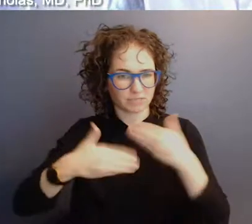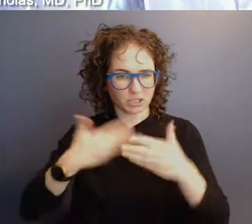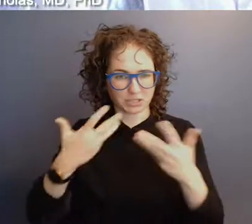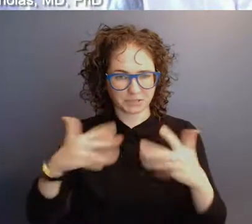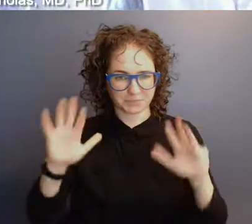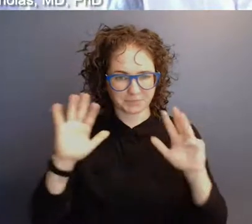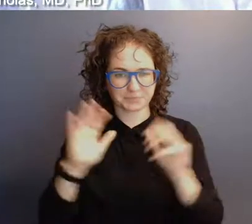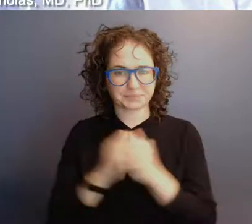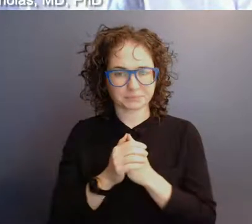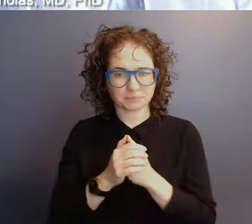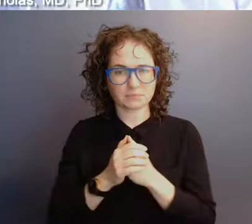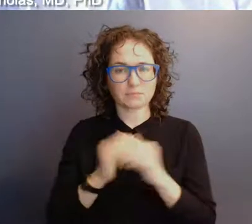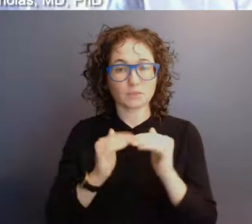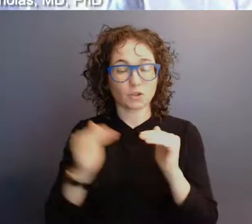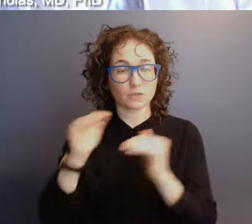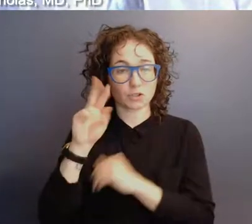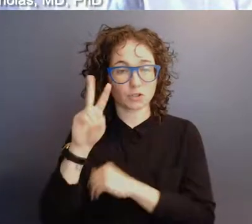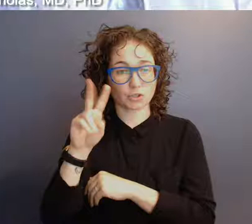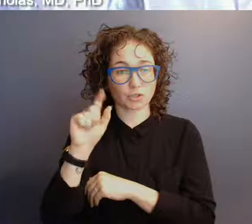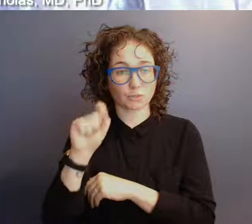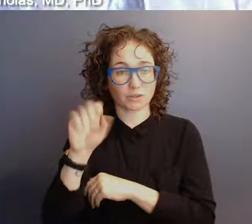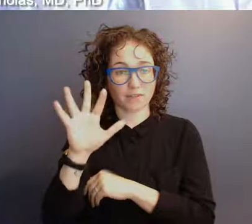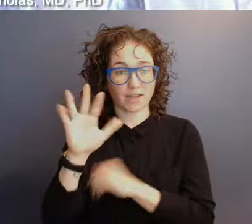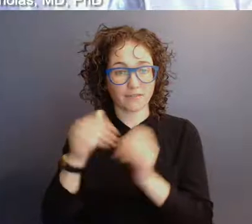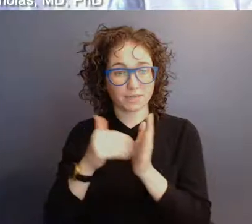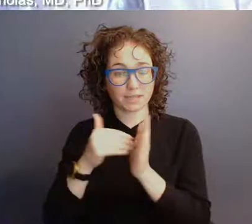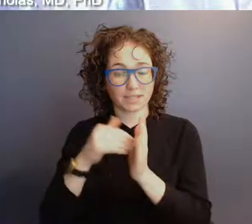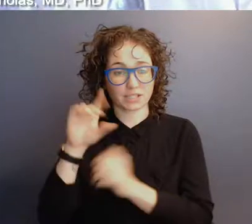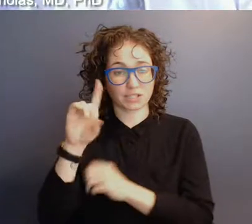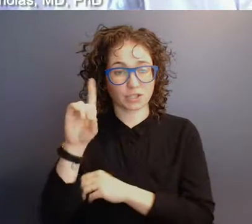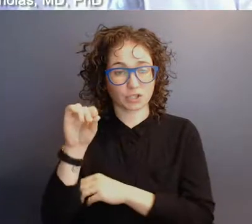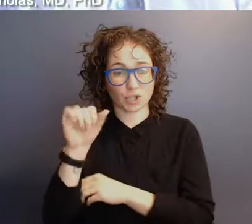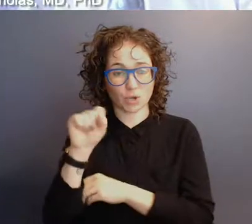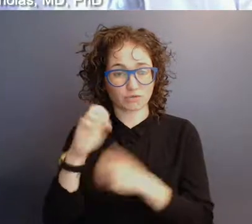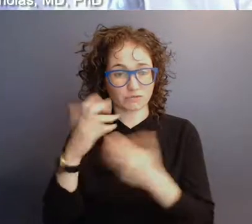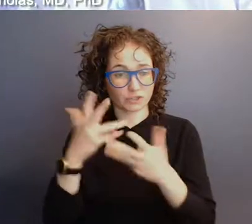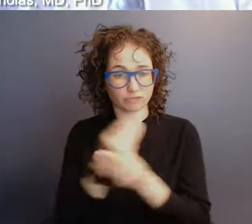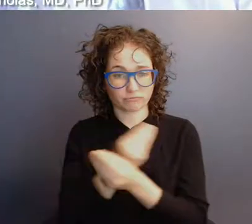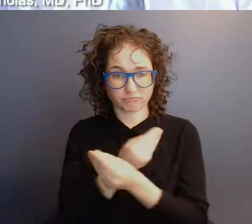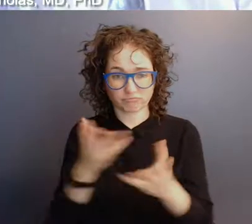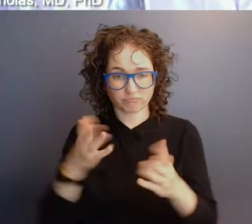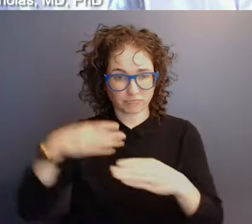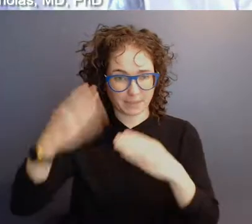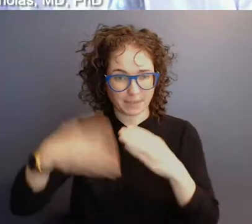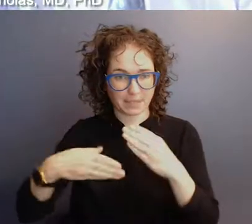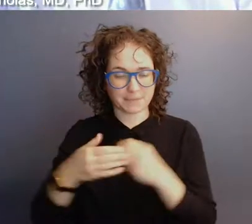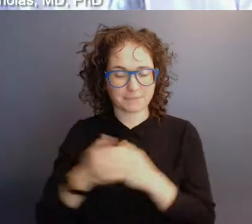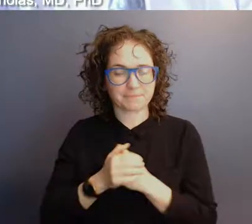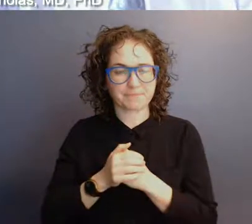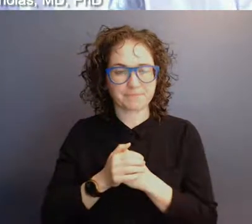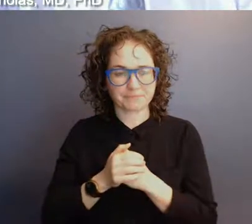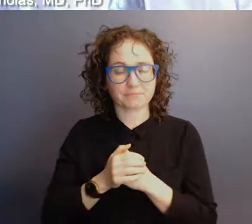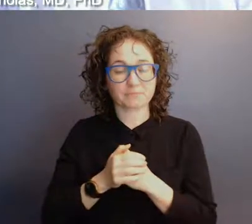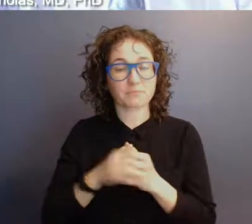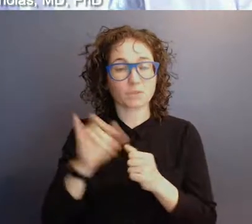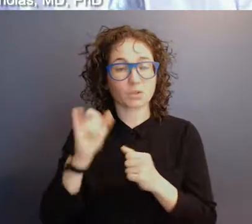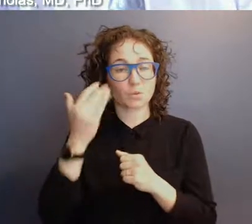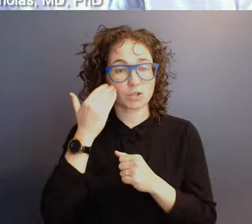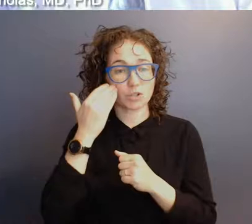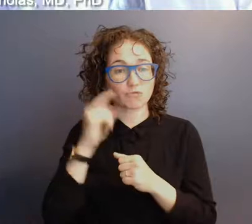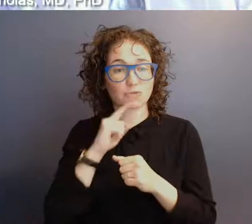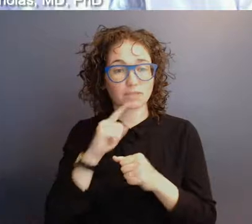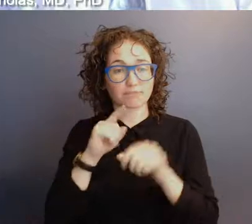over 2.5 million doses have been given completely. And we all know that widespread vaccination is